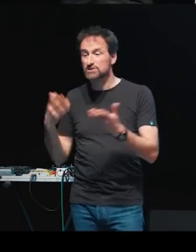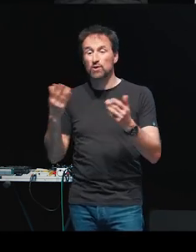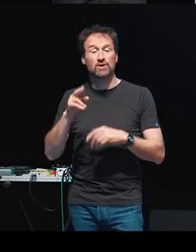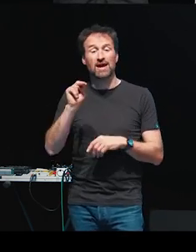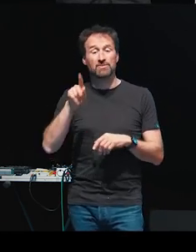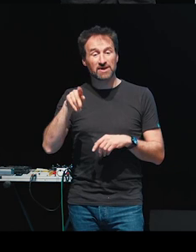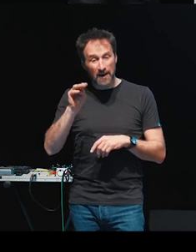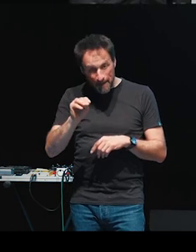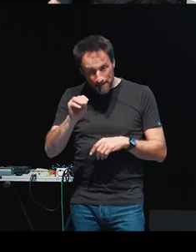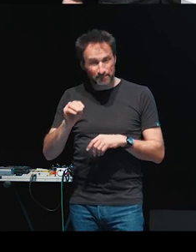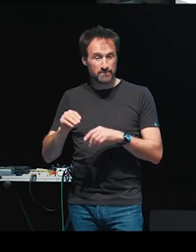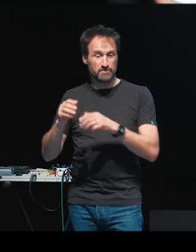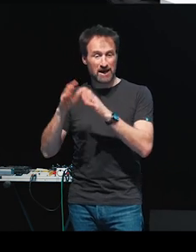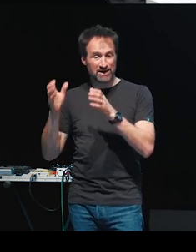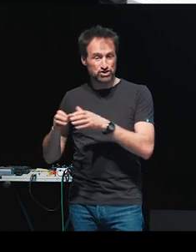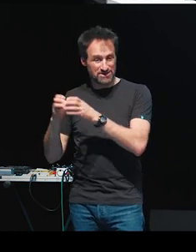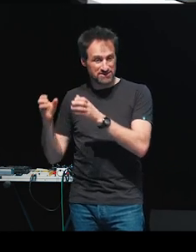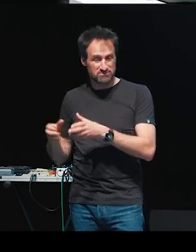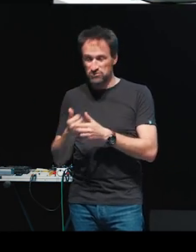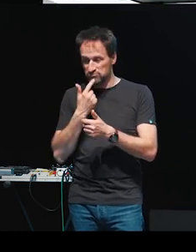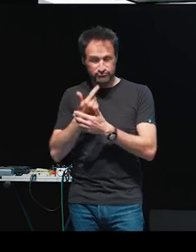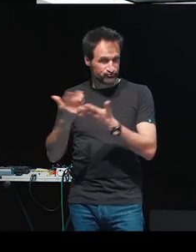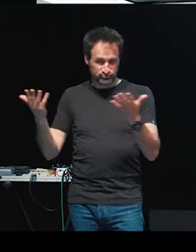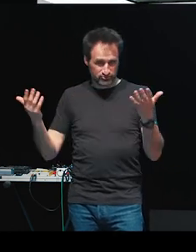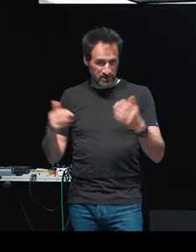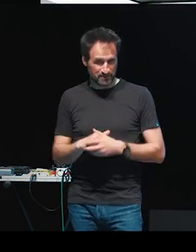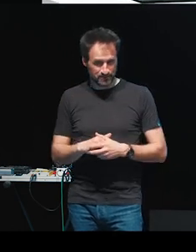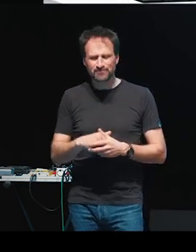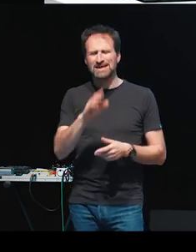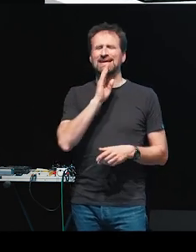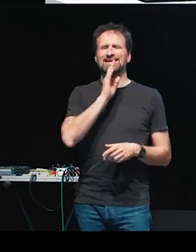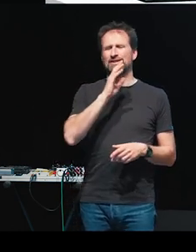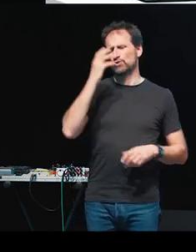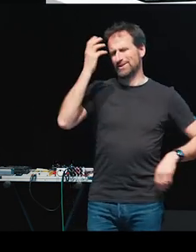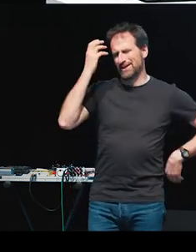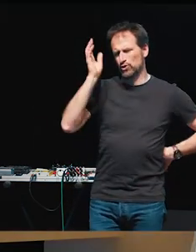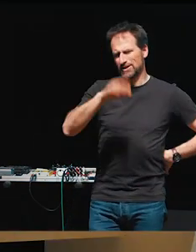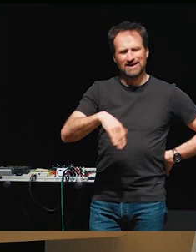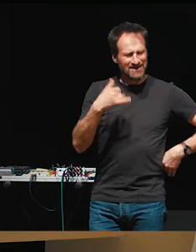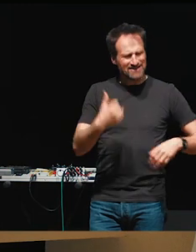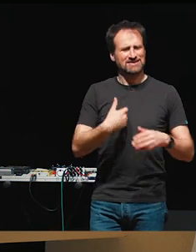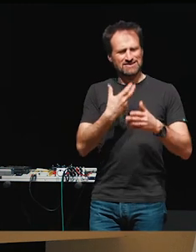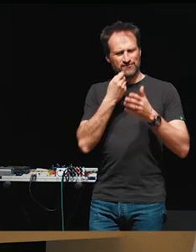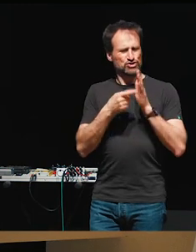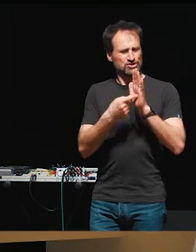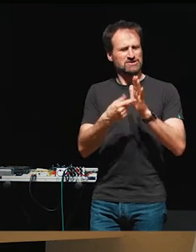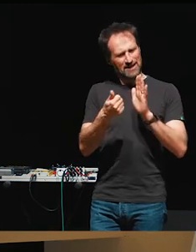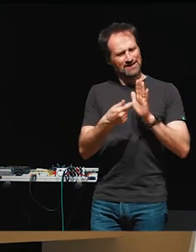this. So I think enough theory. Let me show you a demonstration for this.